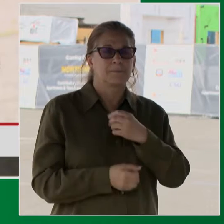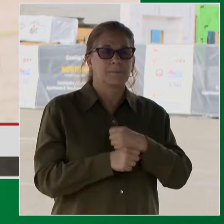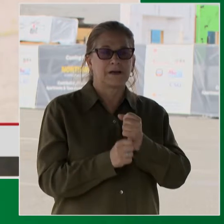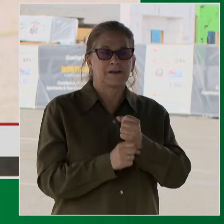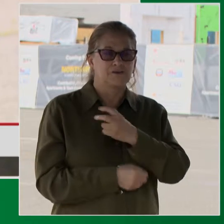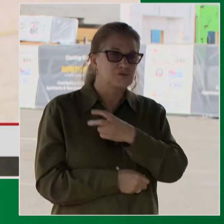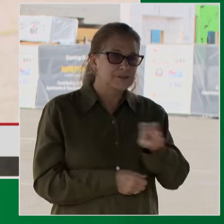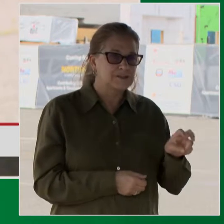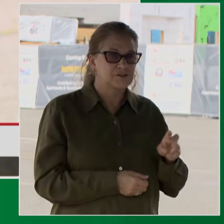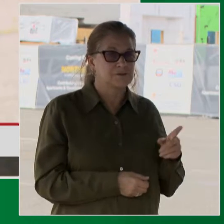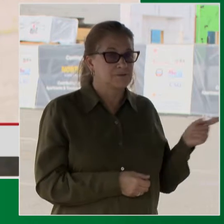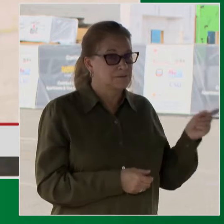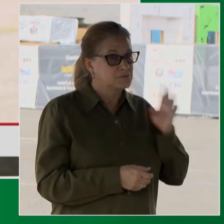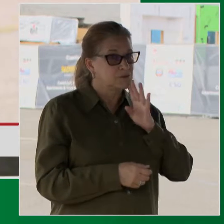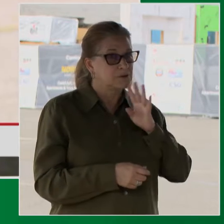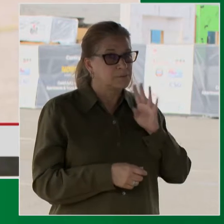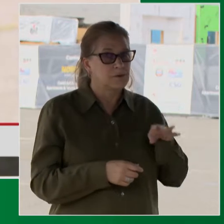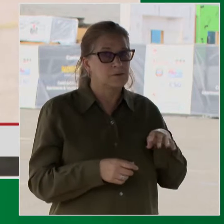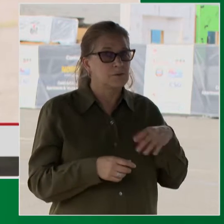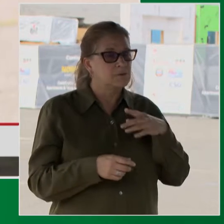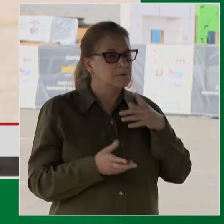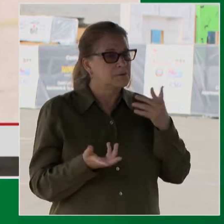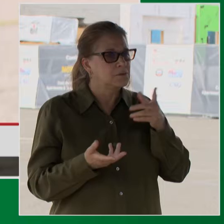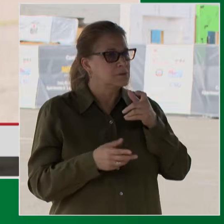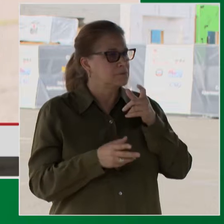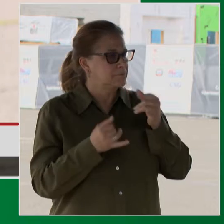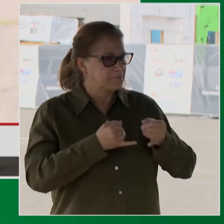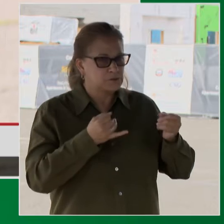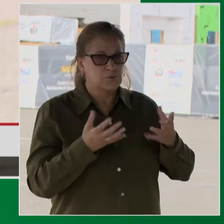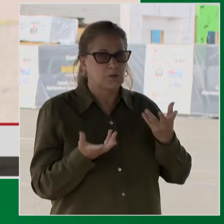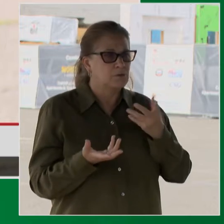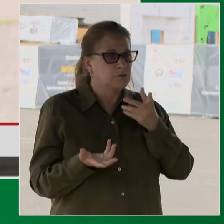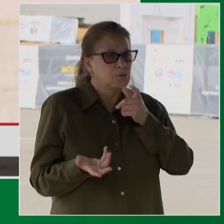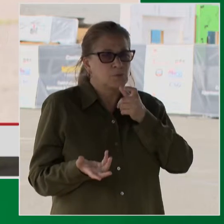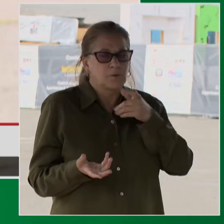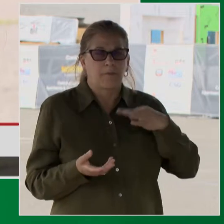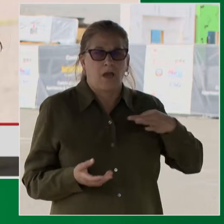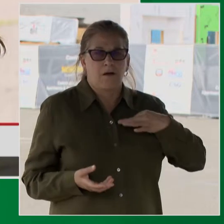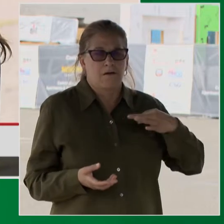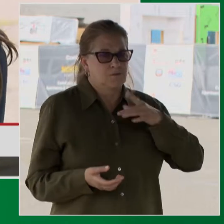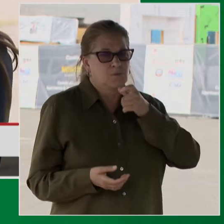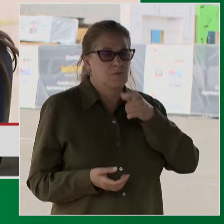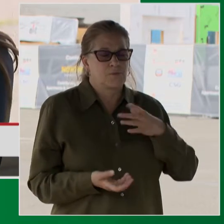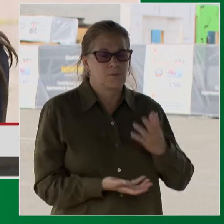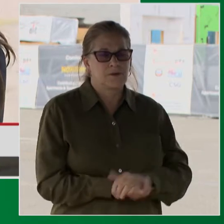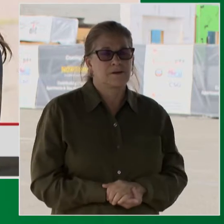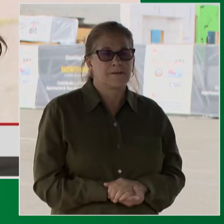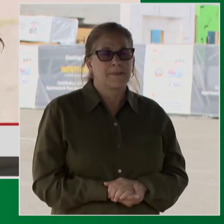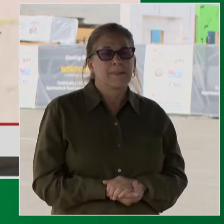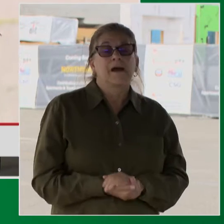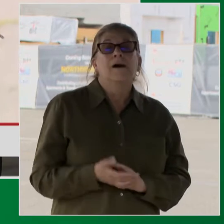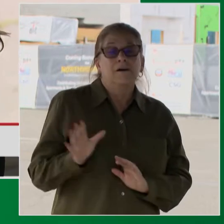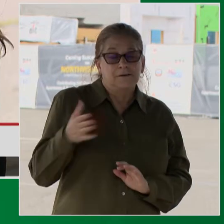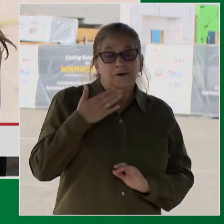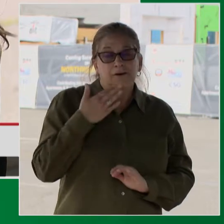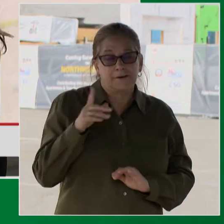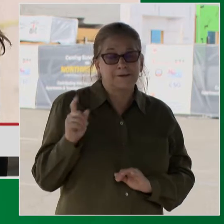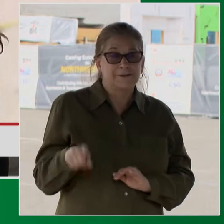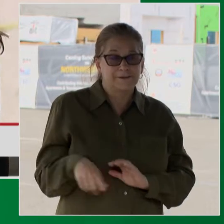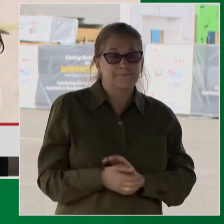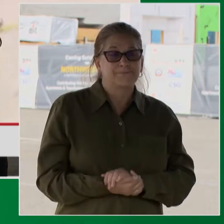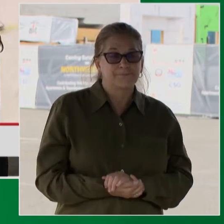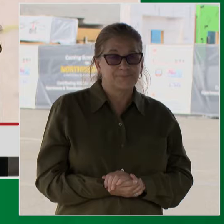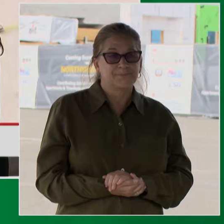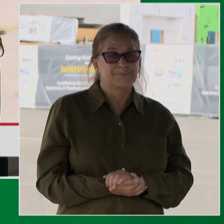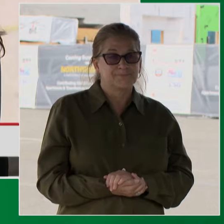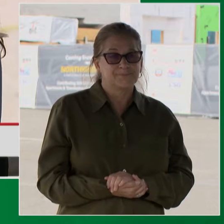the employer. Who applies, or how will that work when this is put in place? That is a great question, and I think that some of those